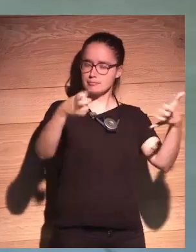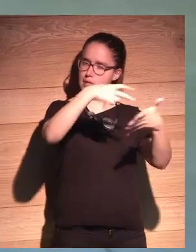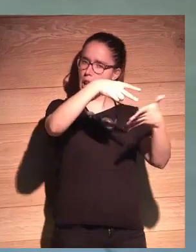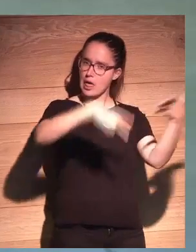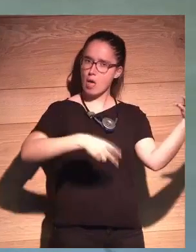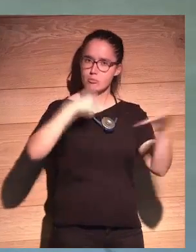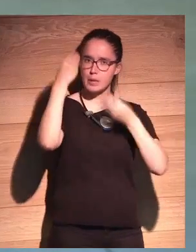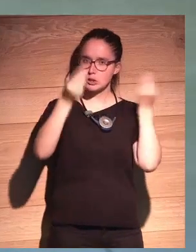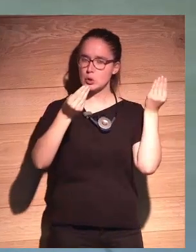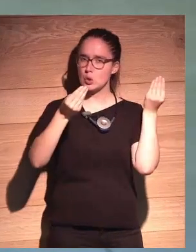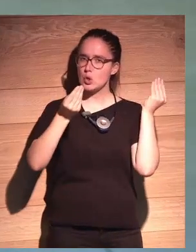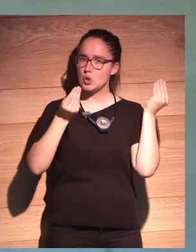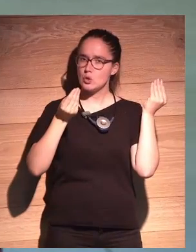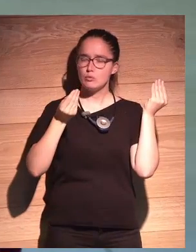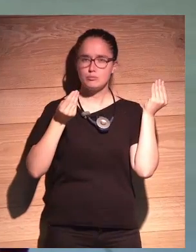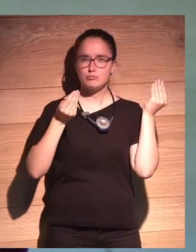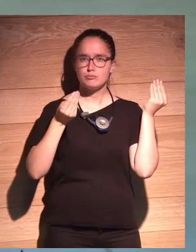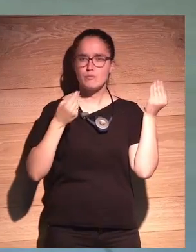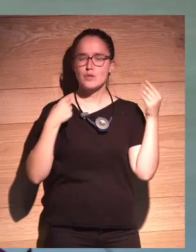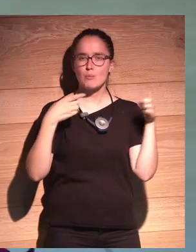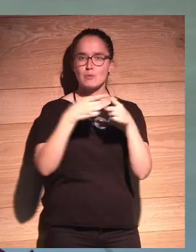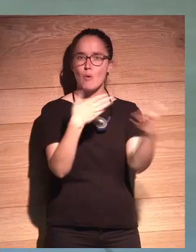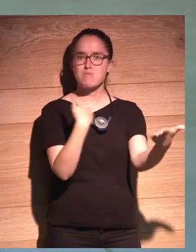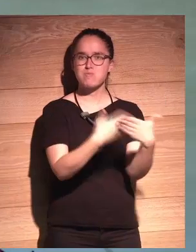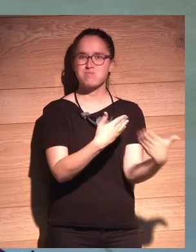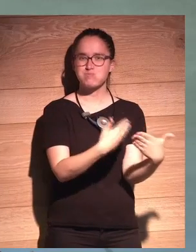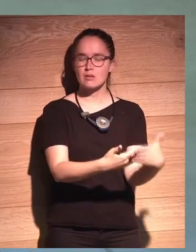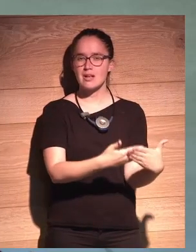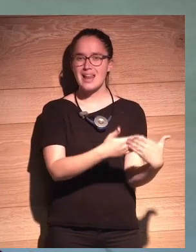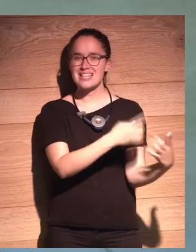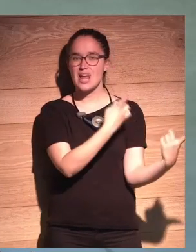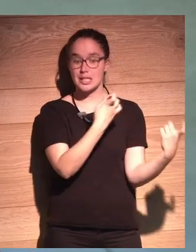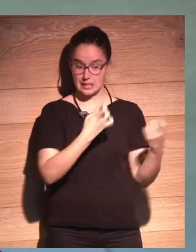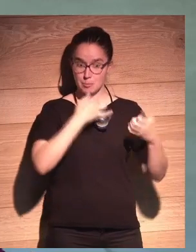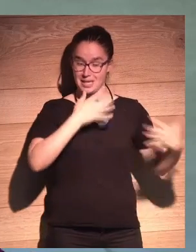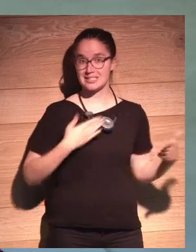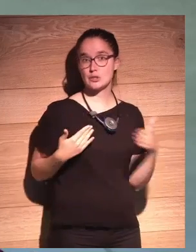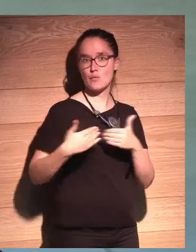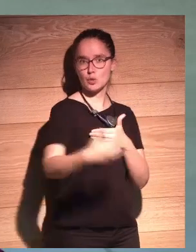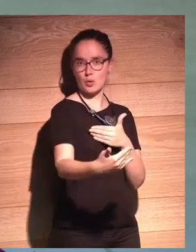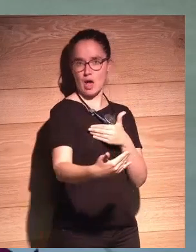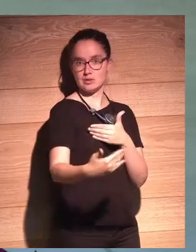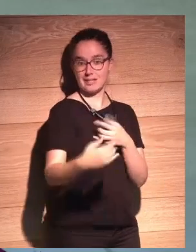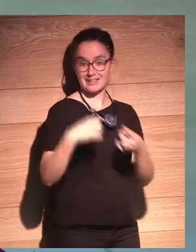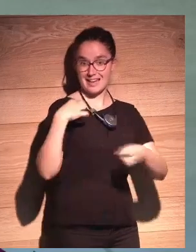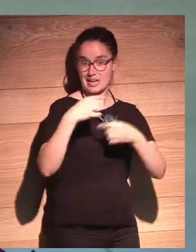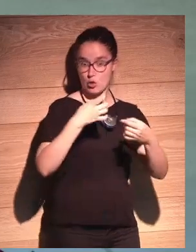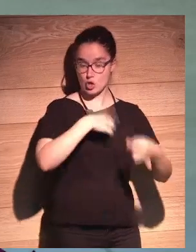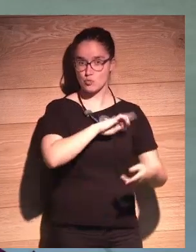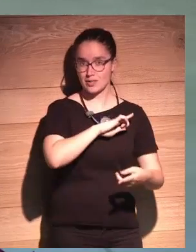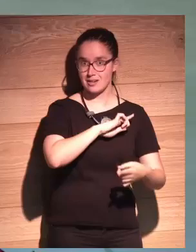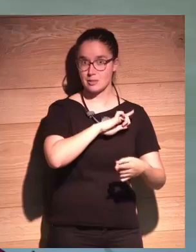simple, and when I read it, I already thought that it is about guaranteeing the future